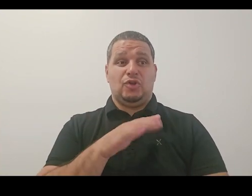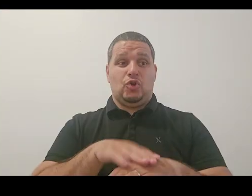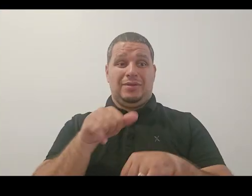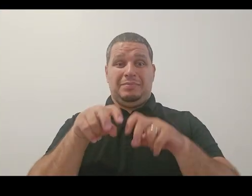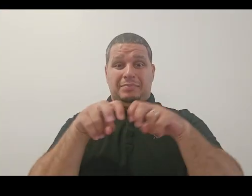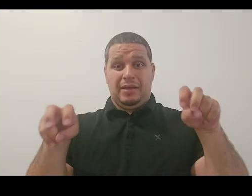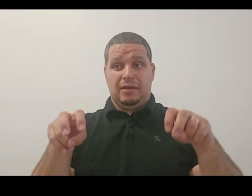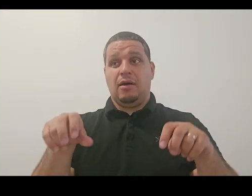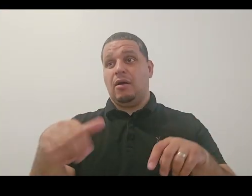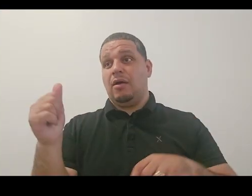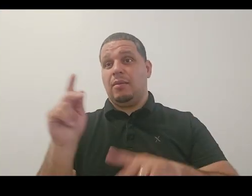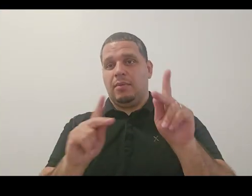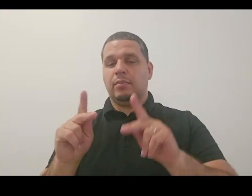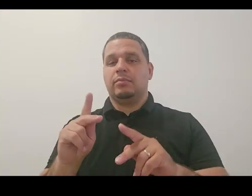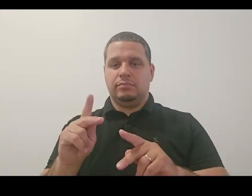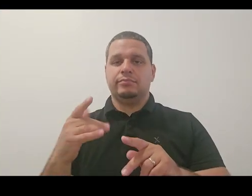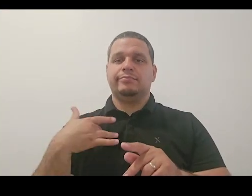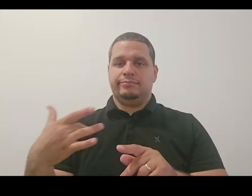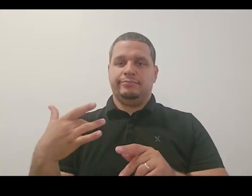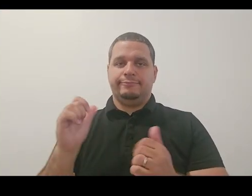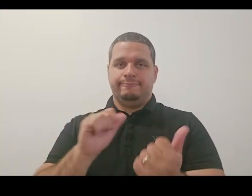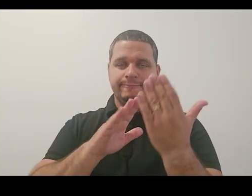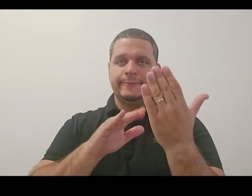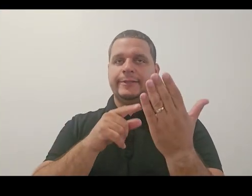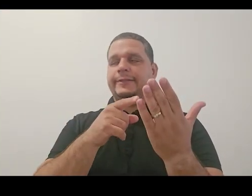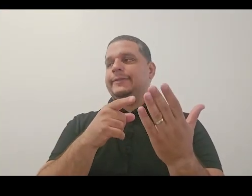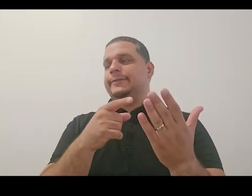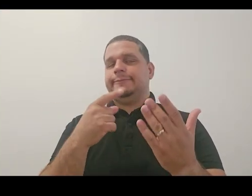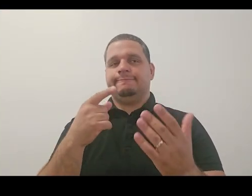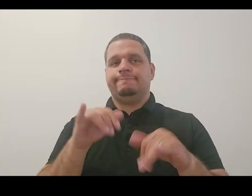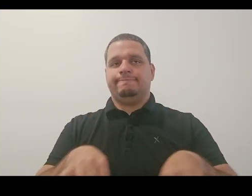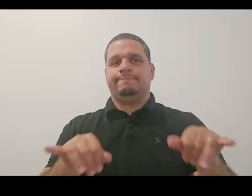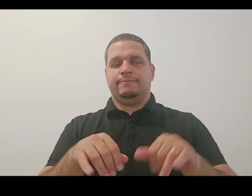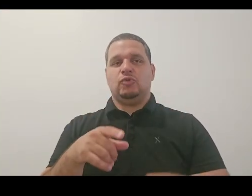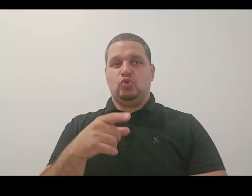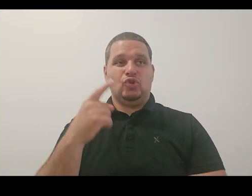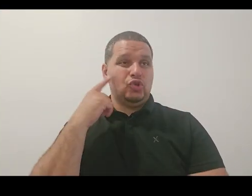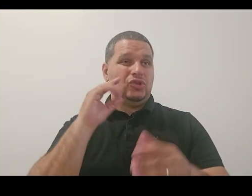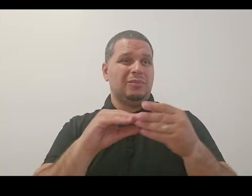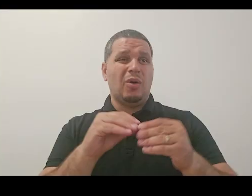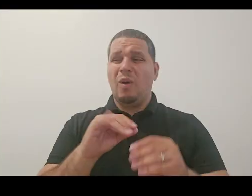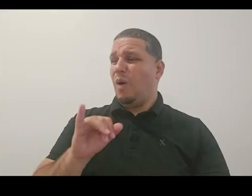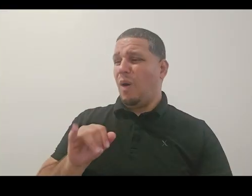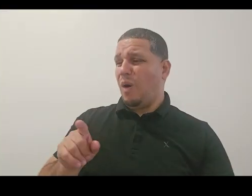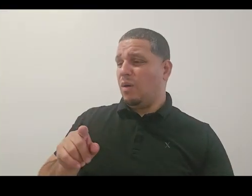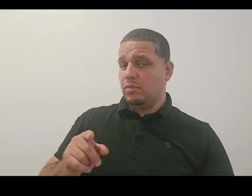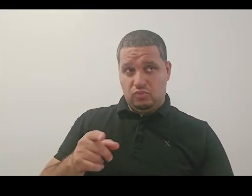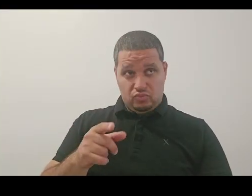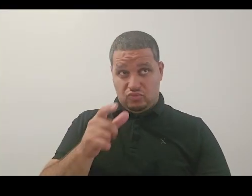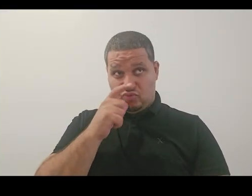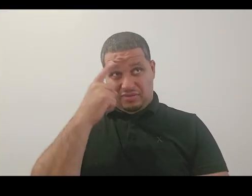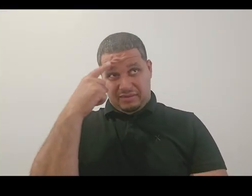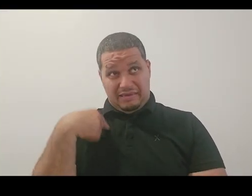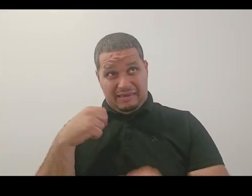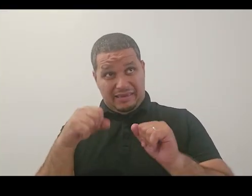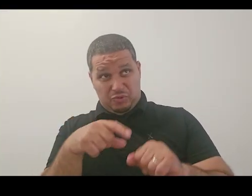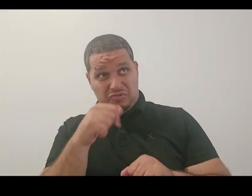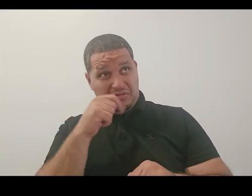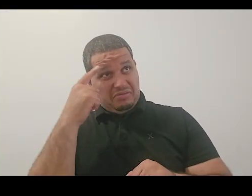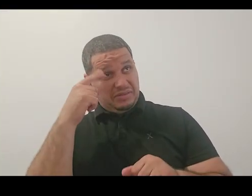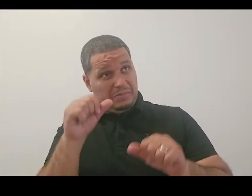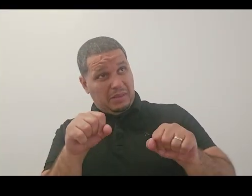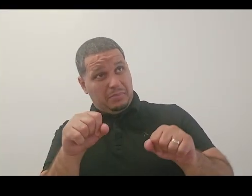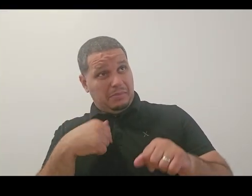other people kind of come across, where you kind of hear statements that's like, "Ooh, you didn't think I could do that," or "You didn't think that was